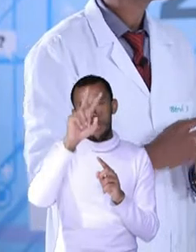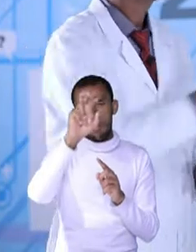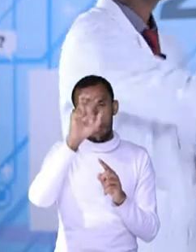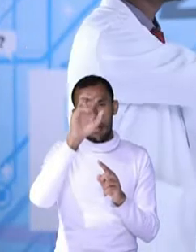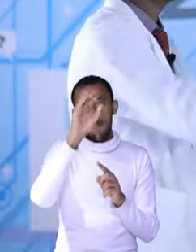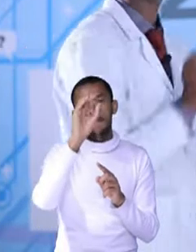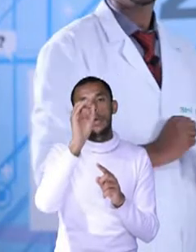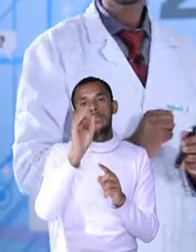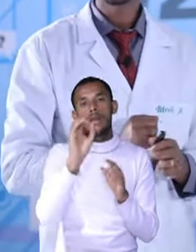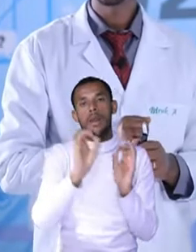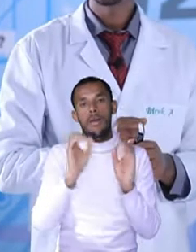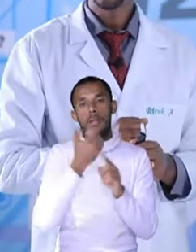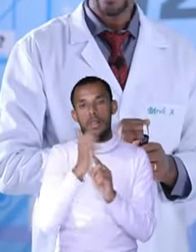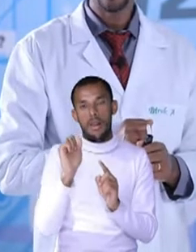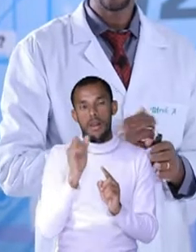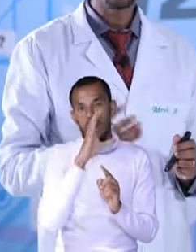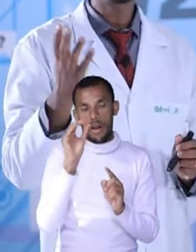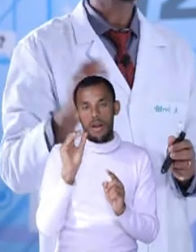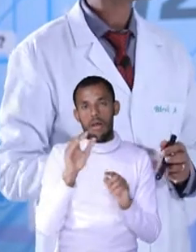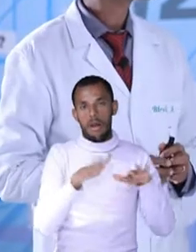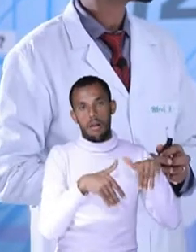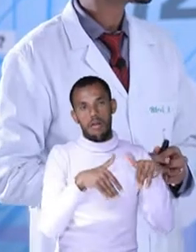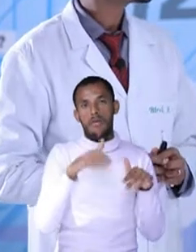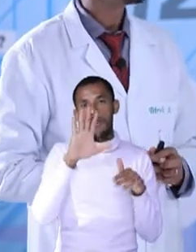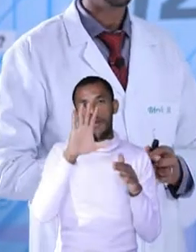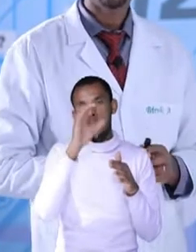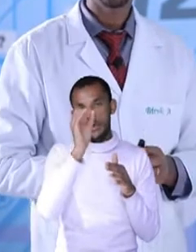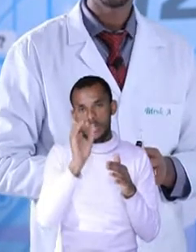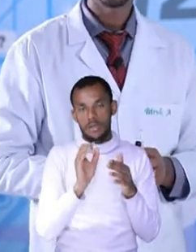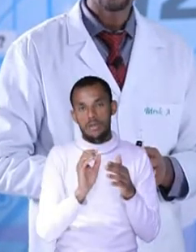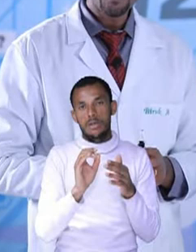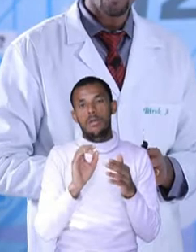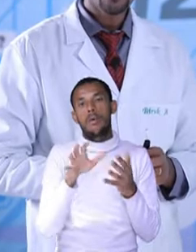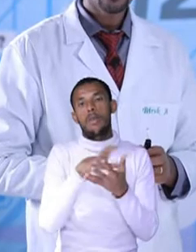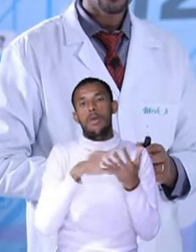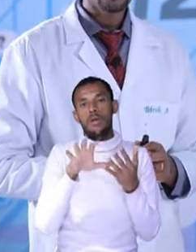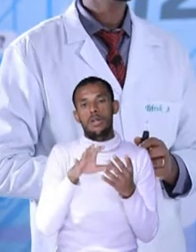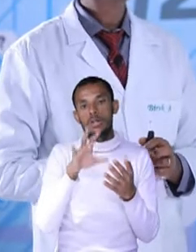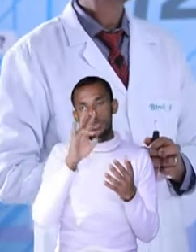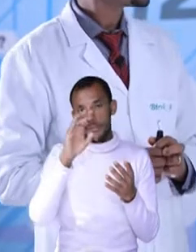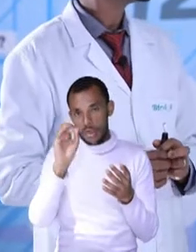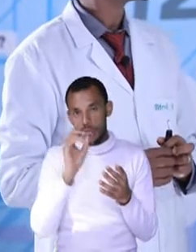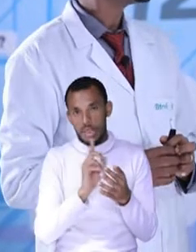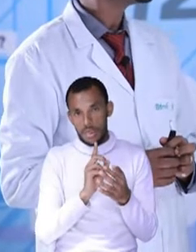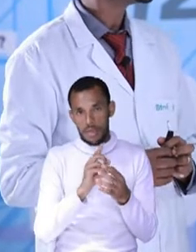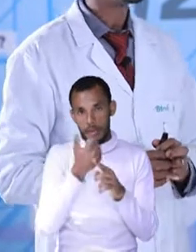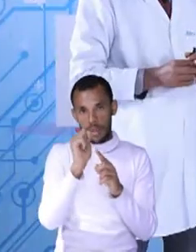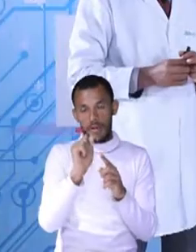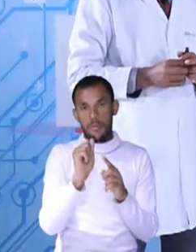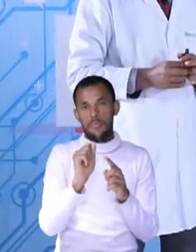20% is non-metals, and the remaining 5% are metalloids. Therefore, in the periodic